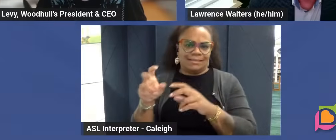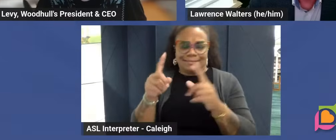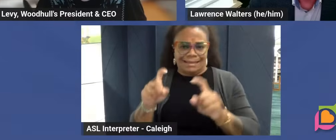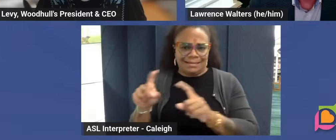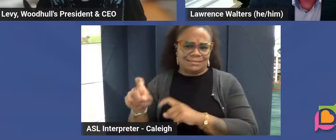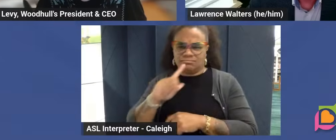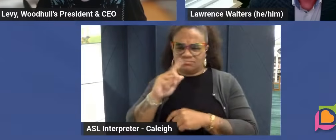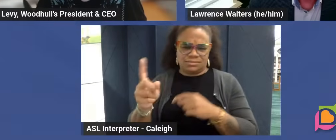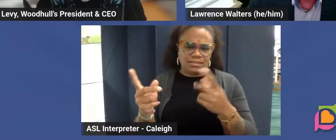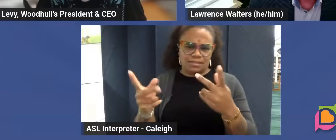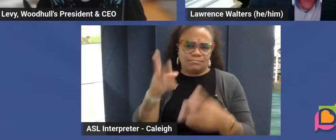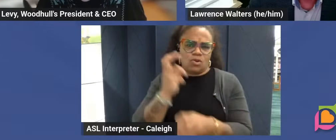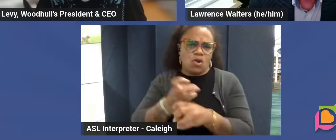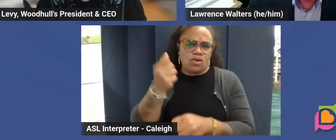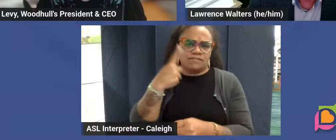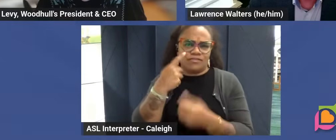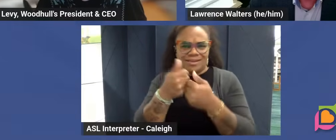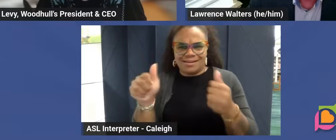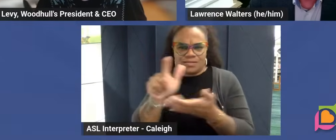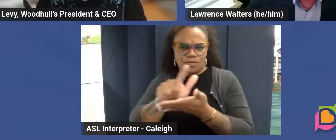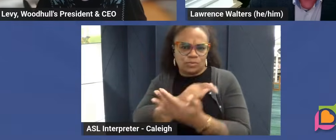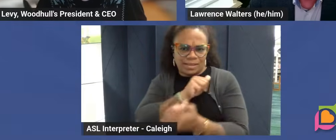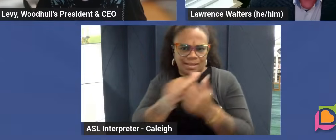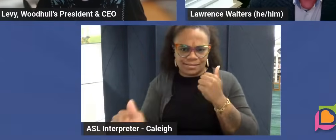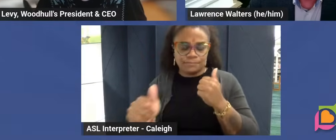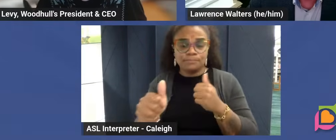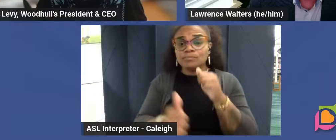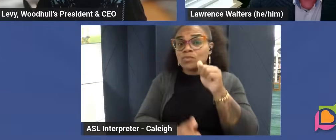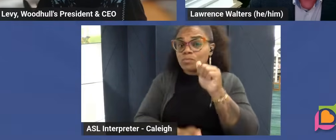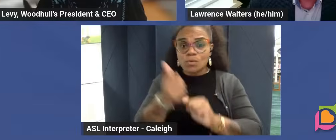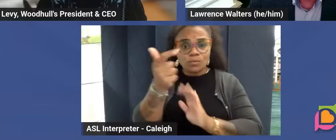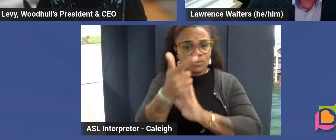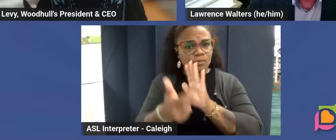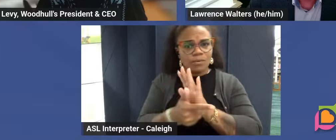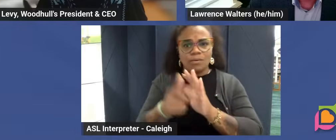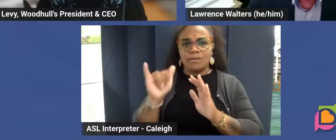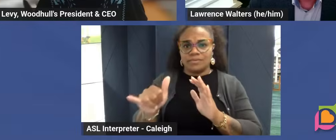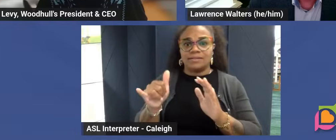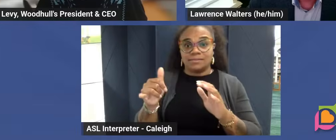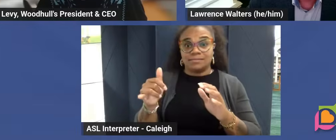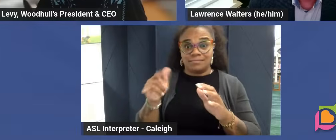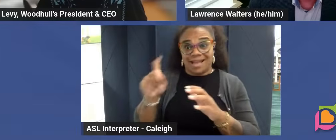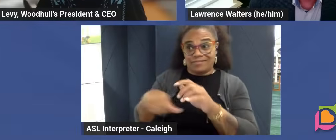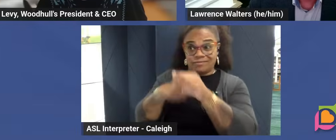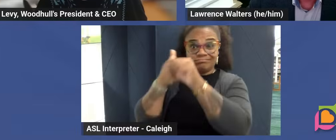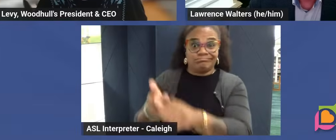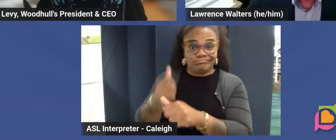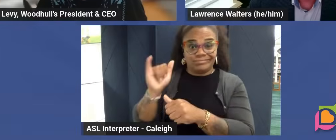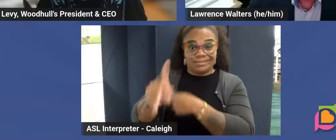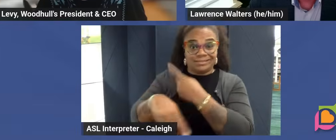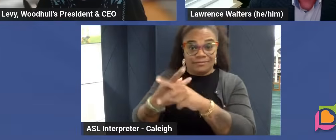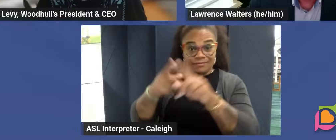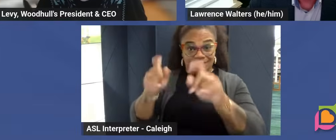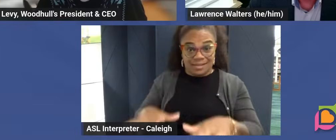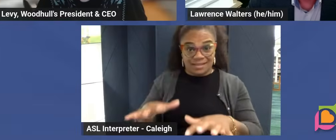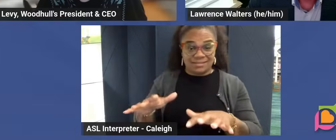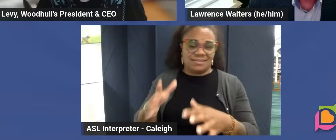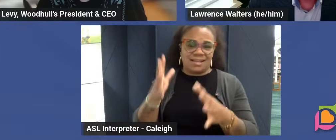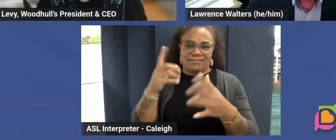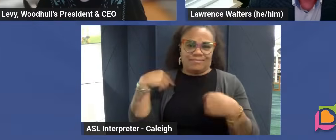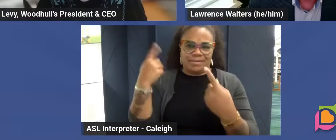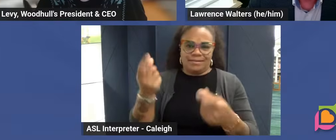for any law to pass. And the vast majority of laws that have ever been subjected to that type of test have been